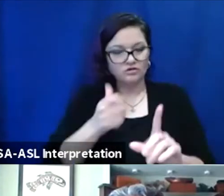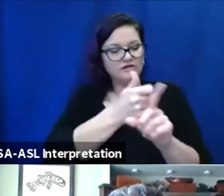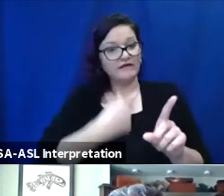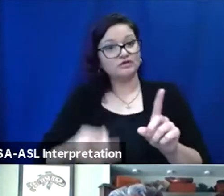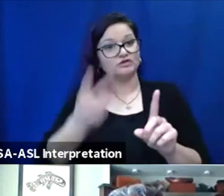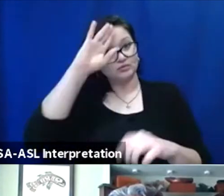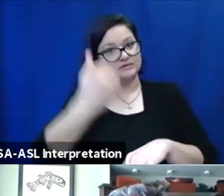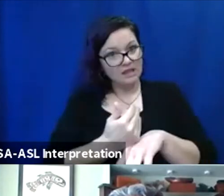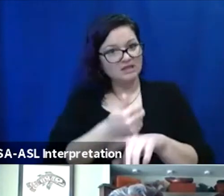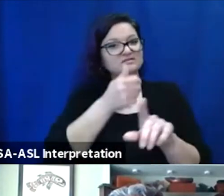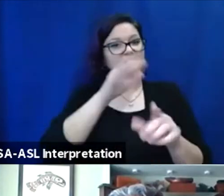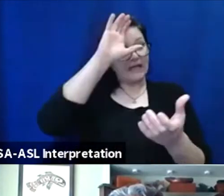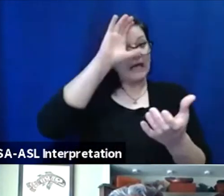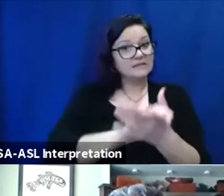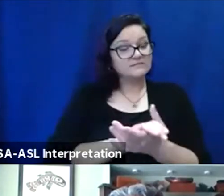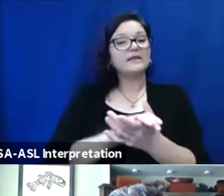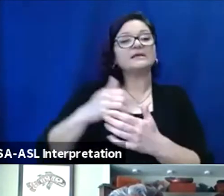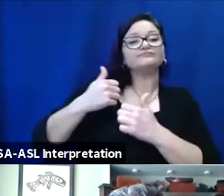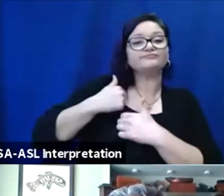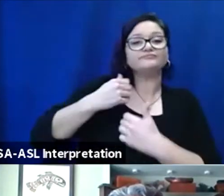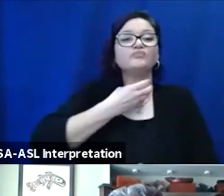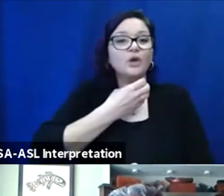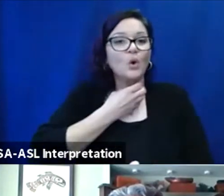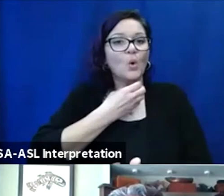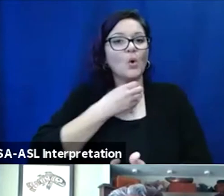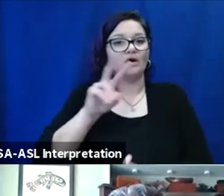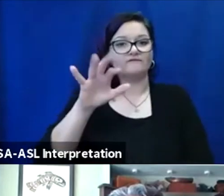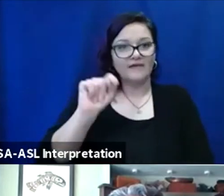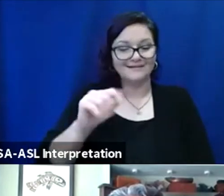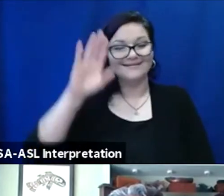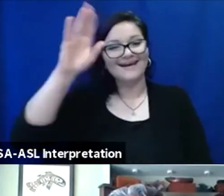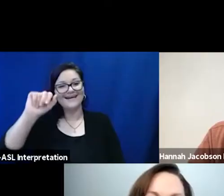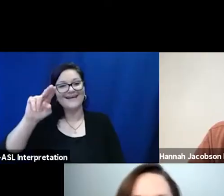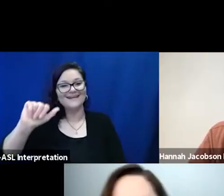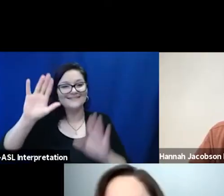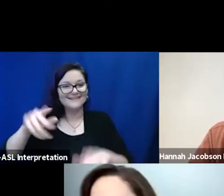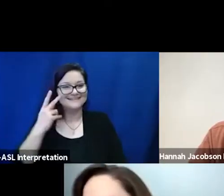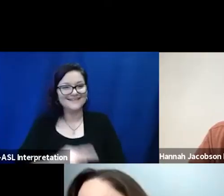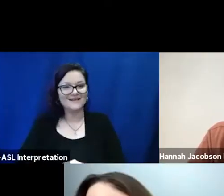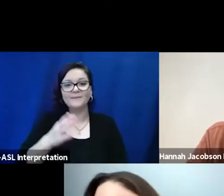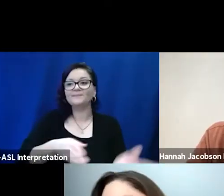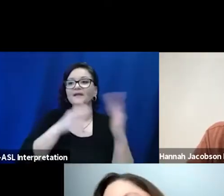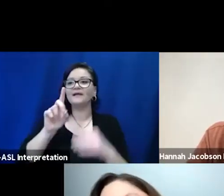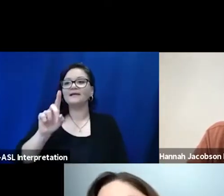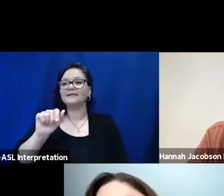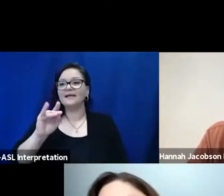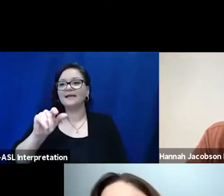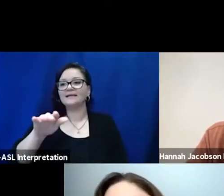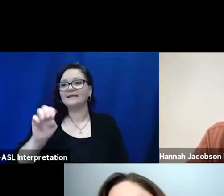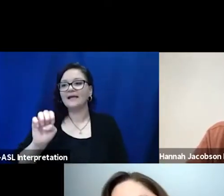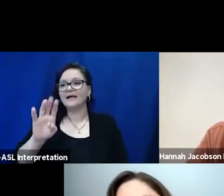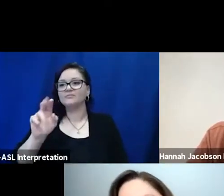a United States Marine Corps veteran. Hi, Anna, great to see you. Danielle J. Braxton is a registered